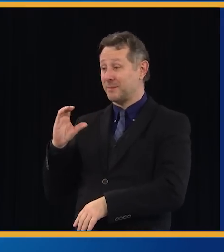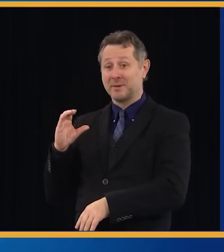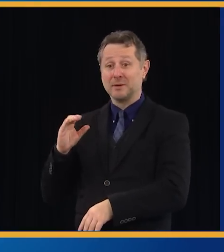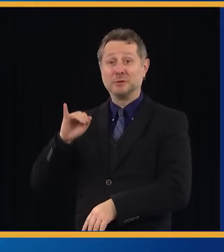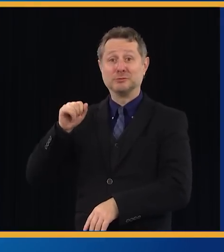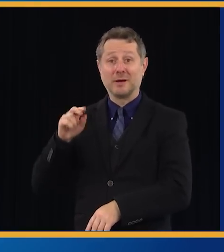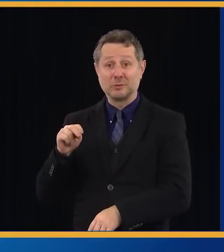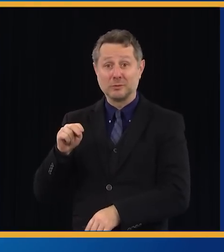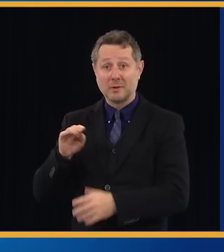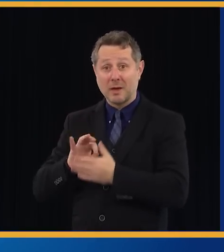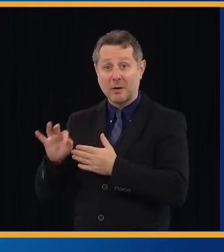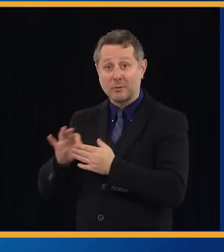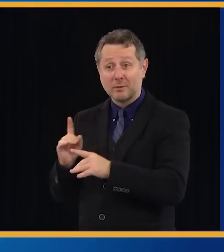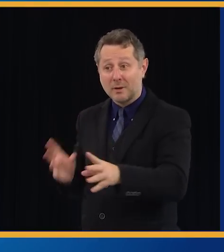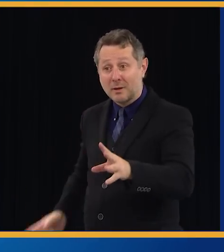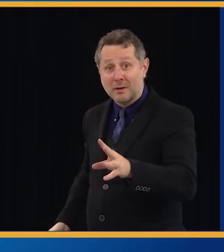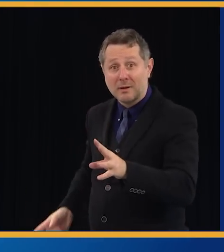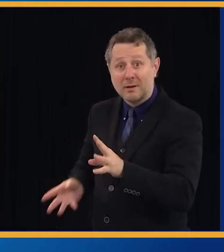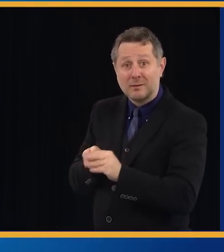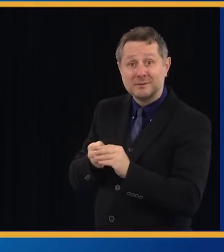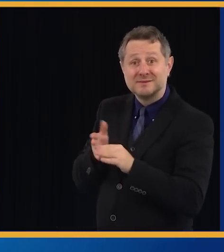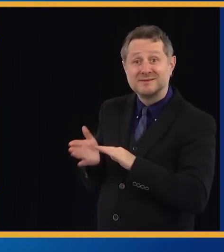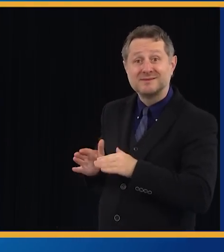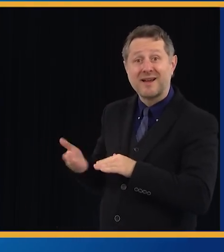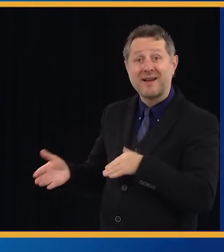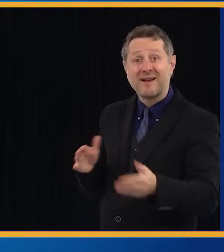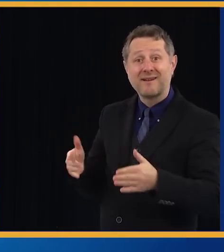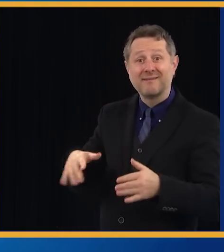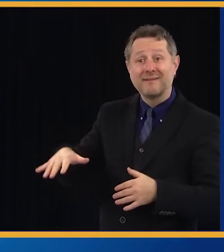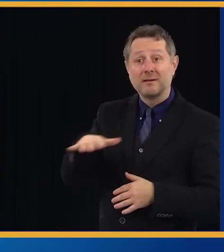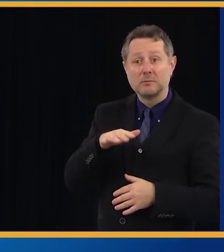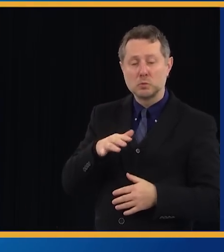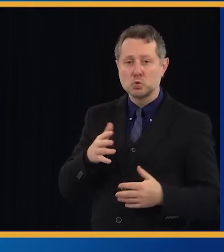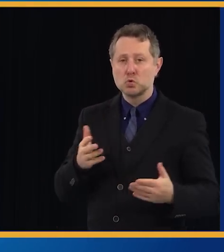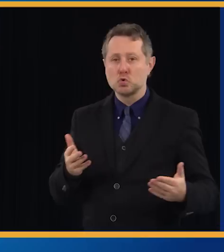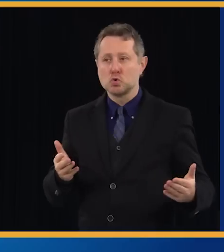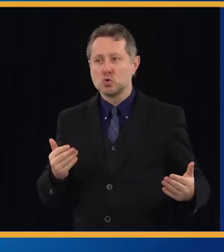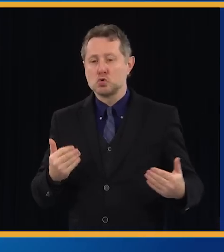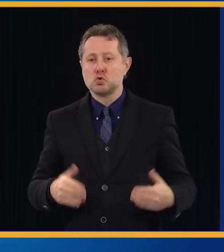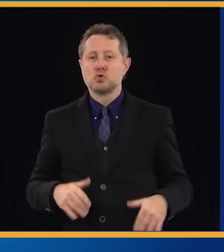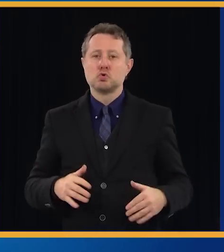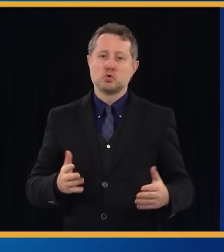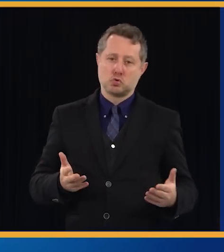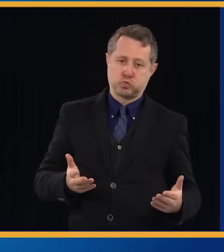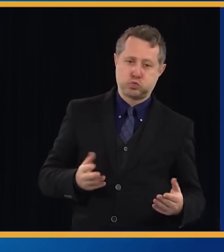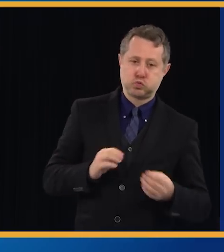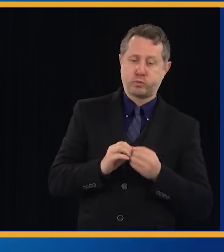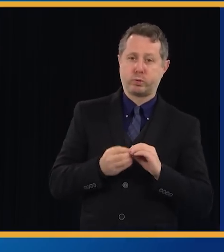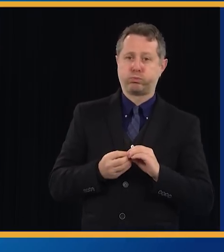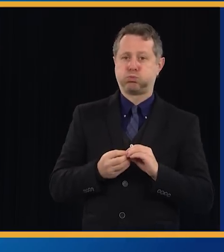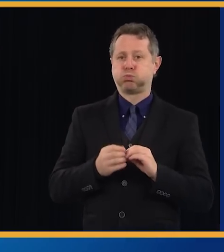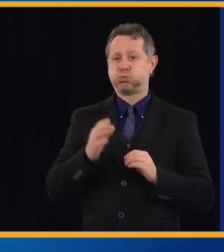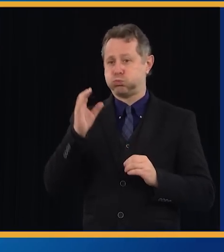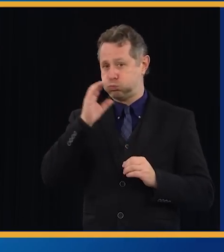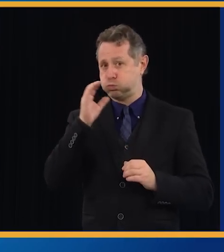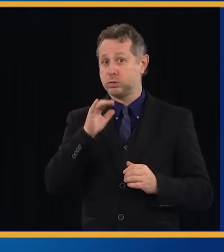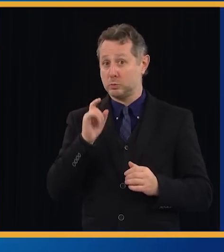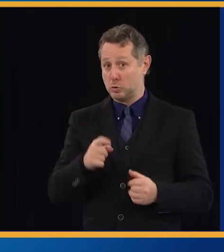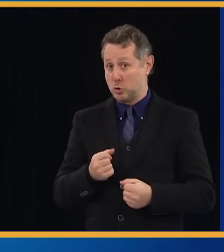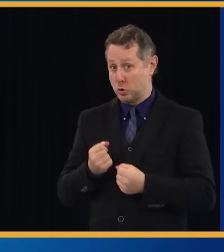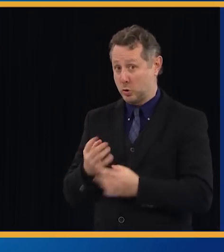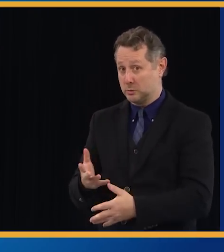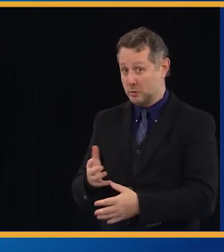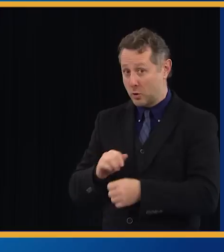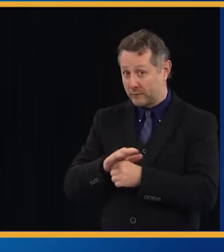the number of deaths and check them for a COVID-related